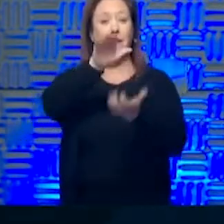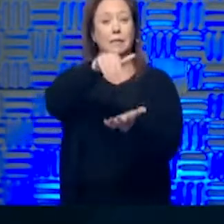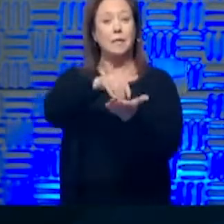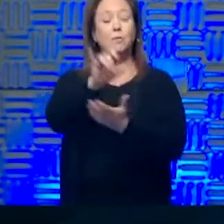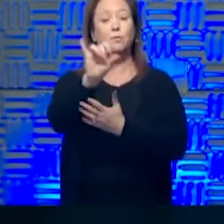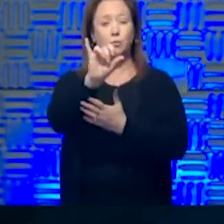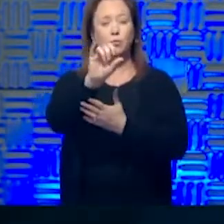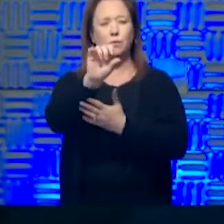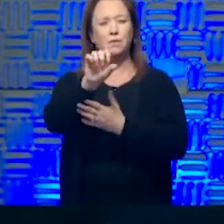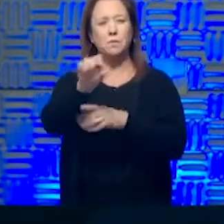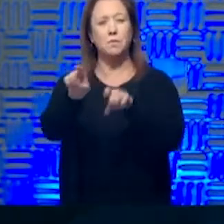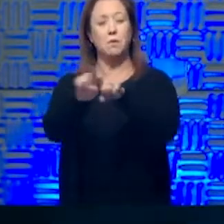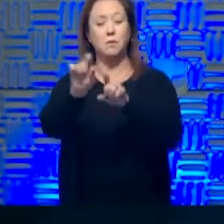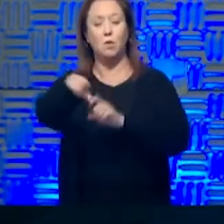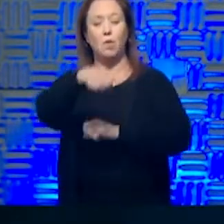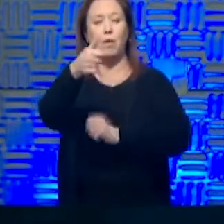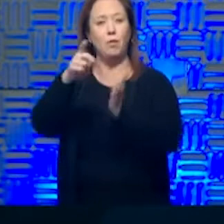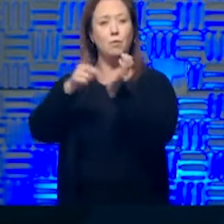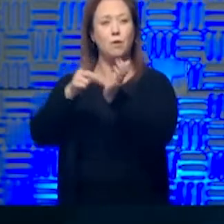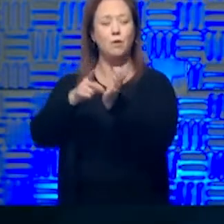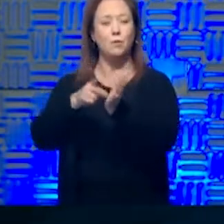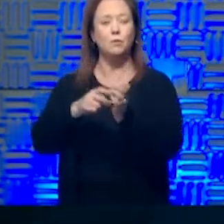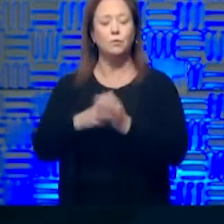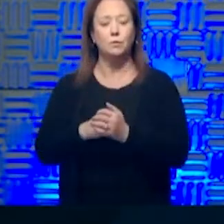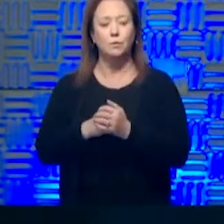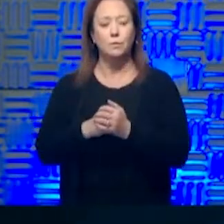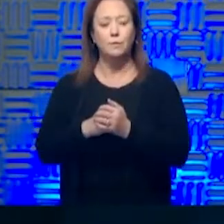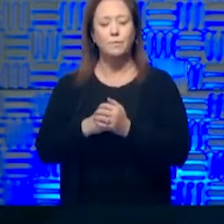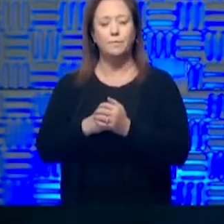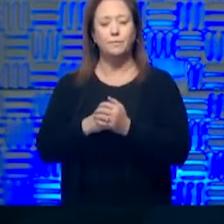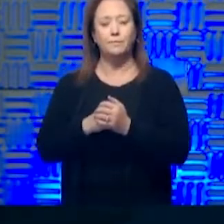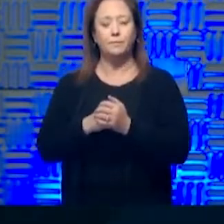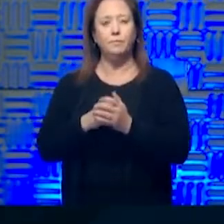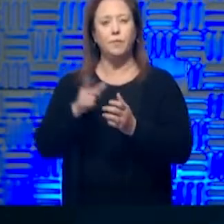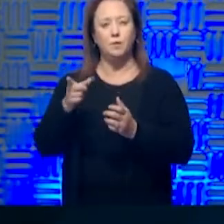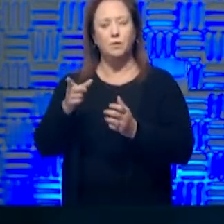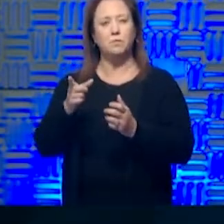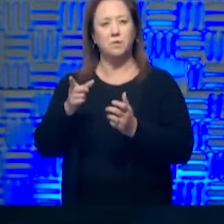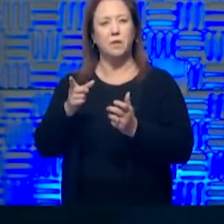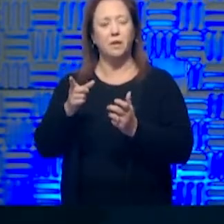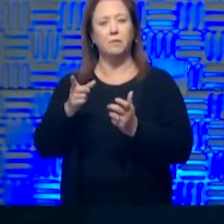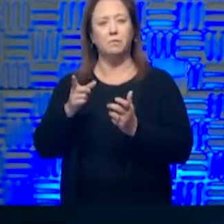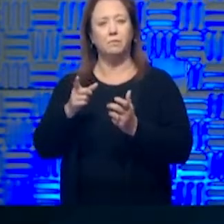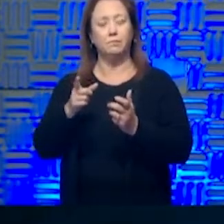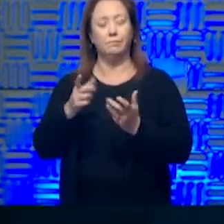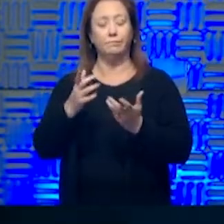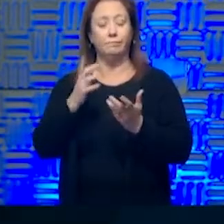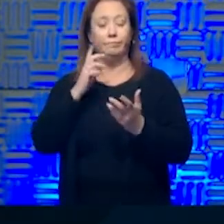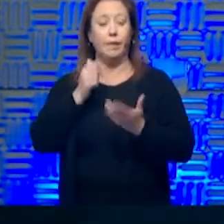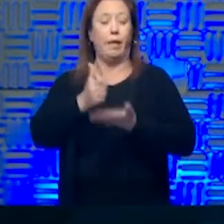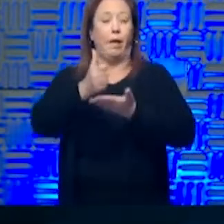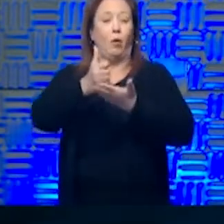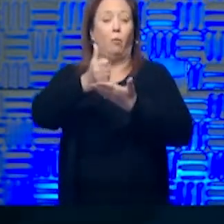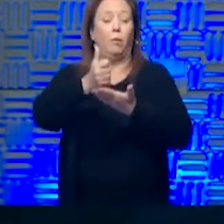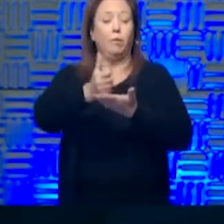with other providers, other physicians, so that they can free resources up in a lot of different